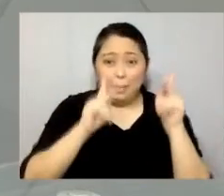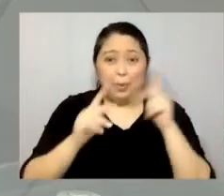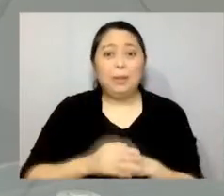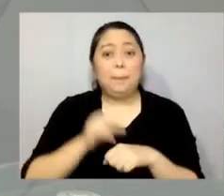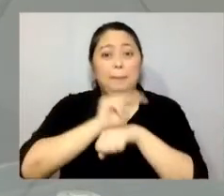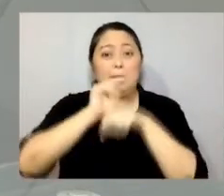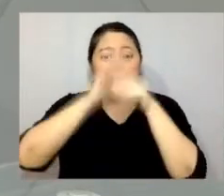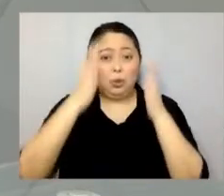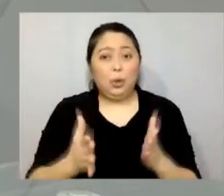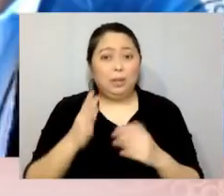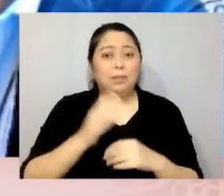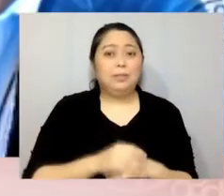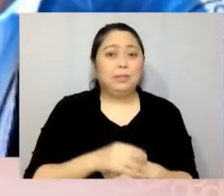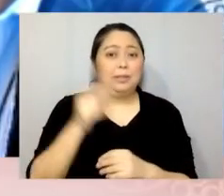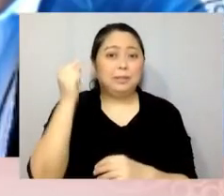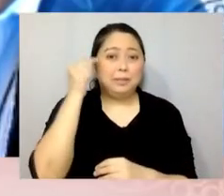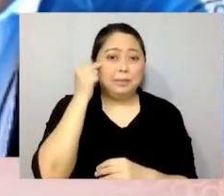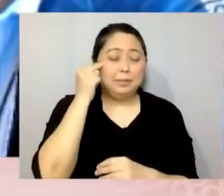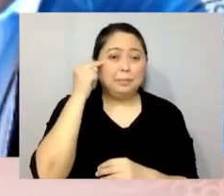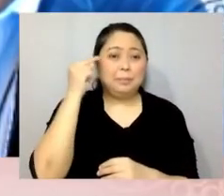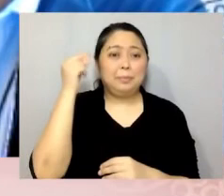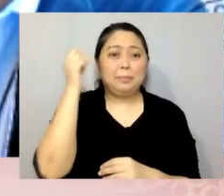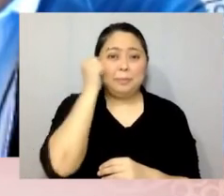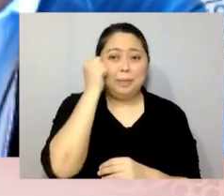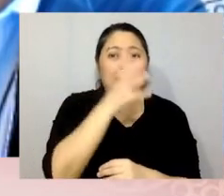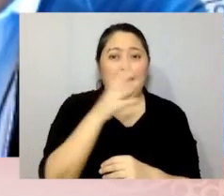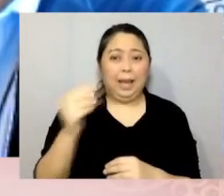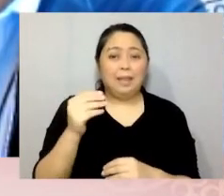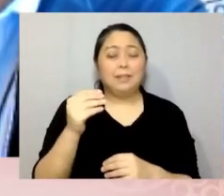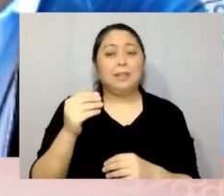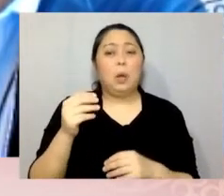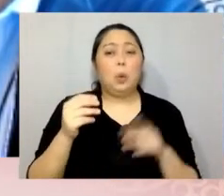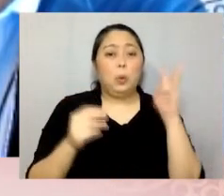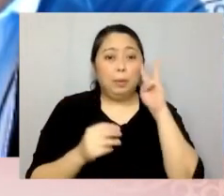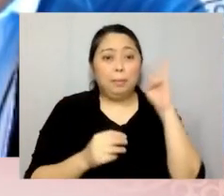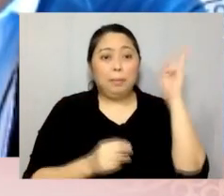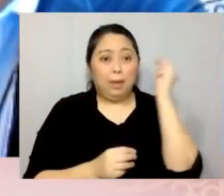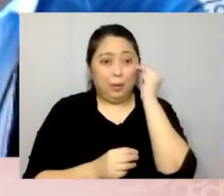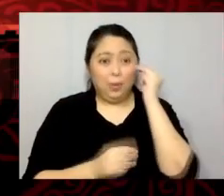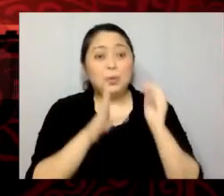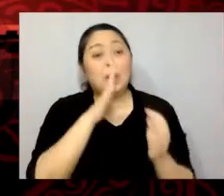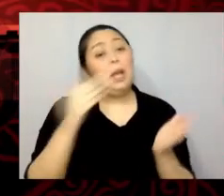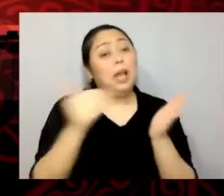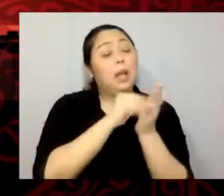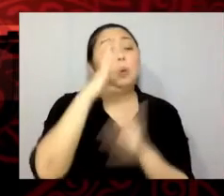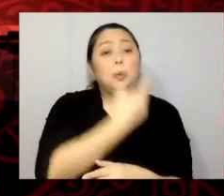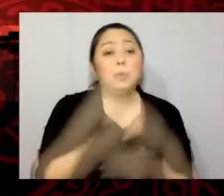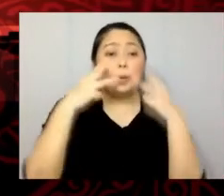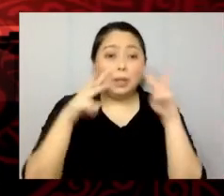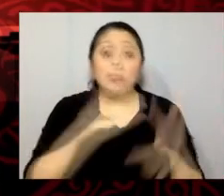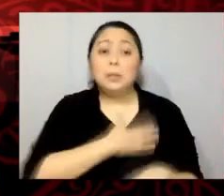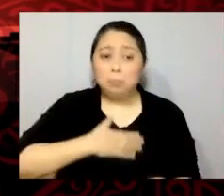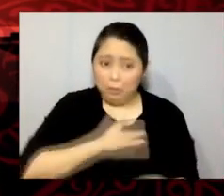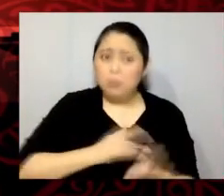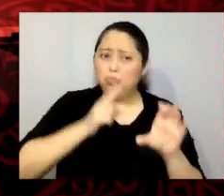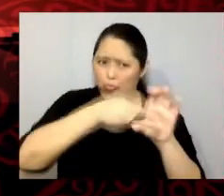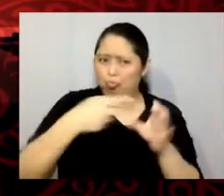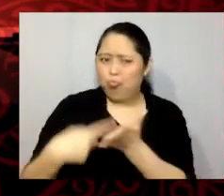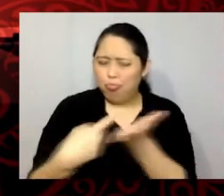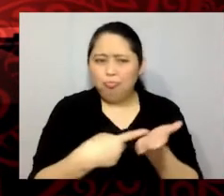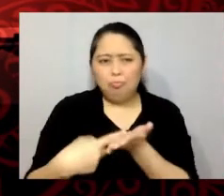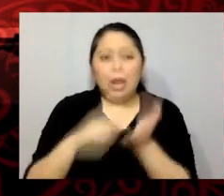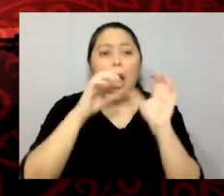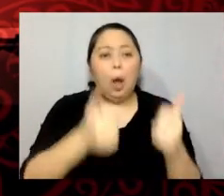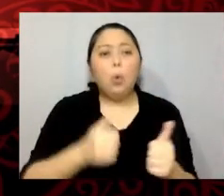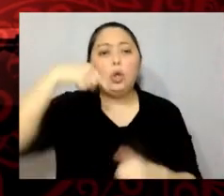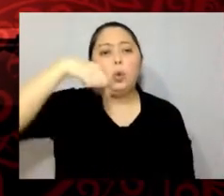panelists, Minister Naguib Sinarimbo and Assistant Secretary Wilben Mayor. Again, to those who are watching us, feel free to join us in